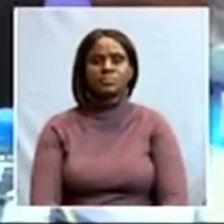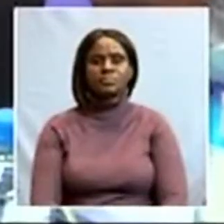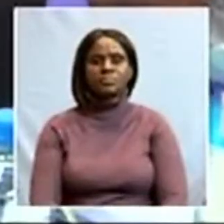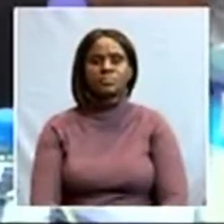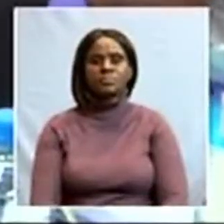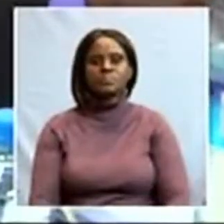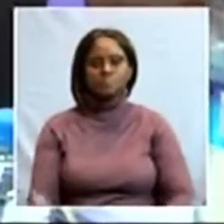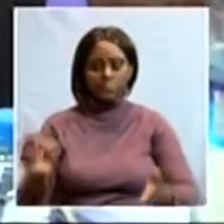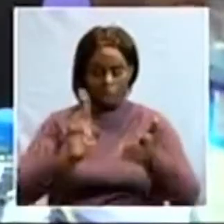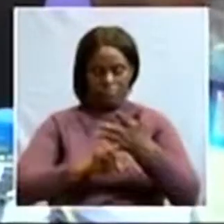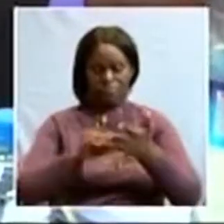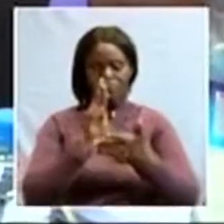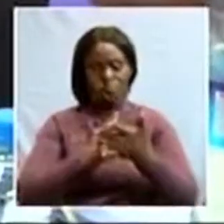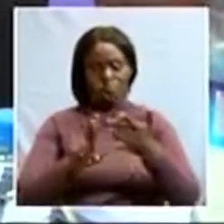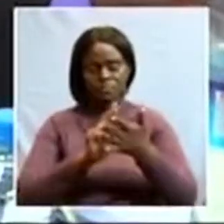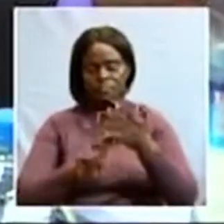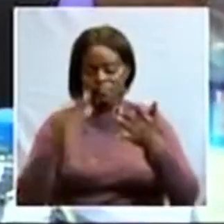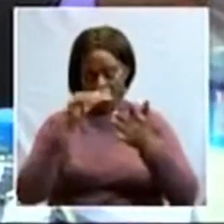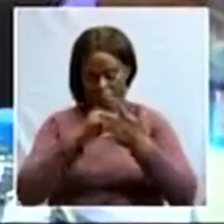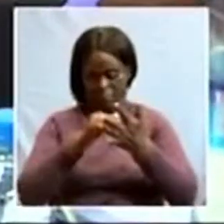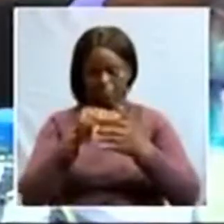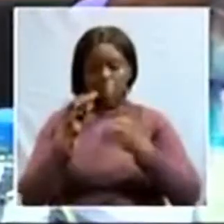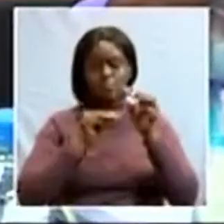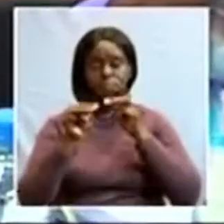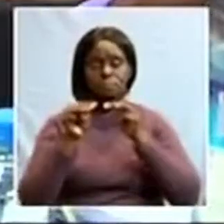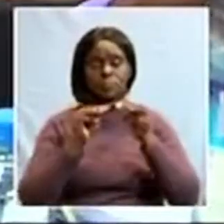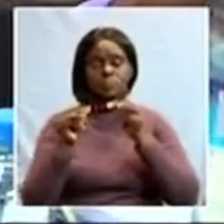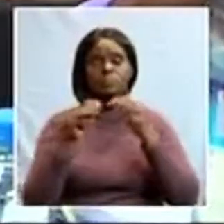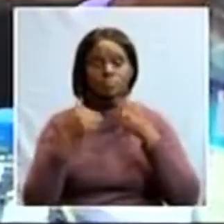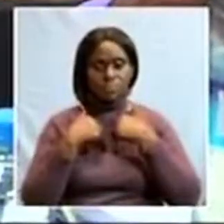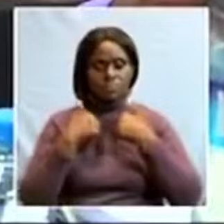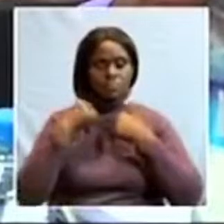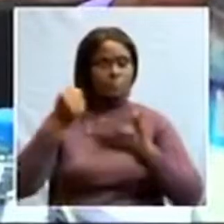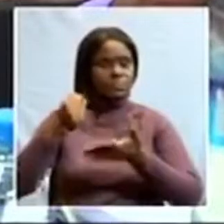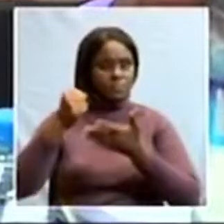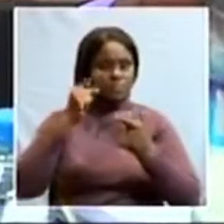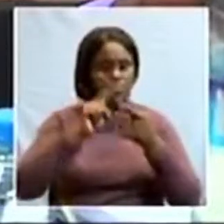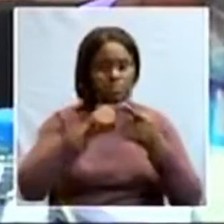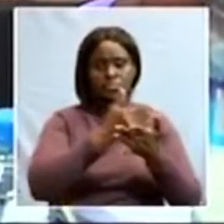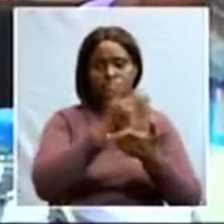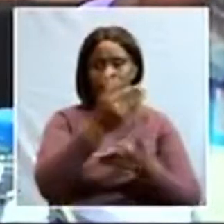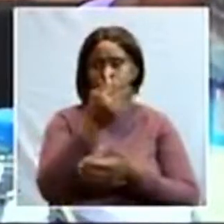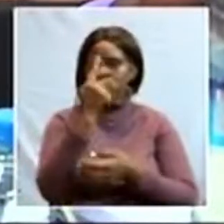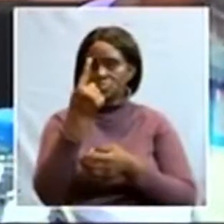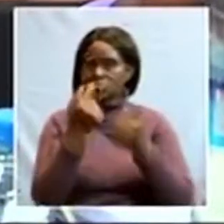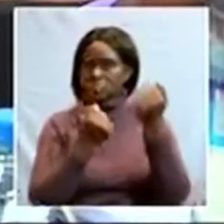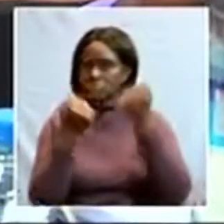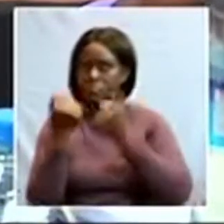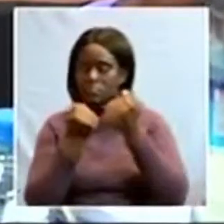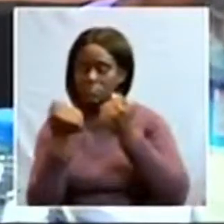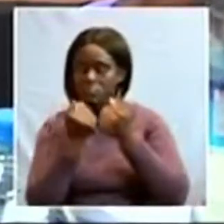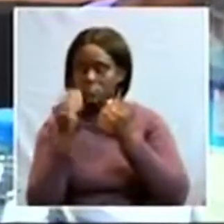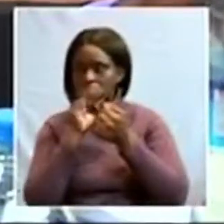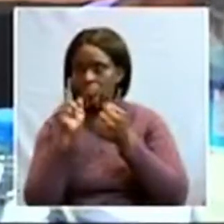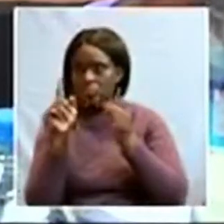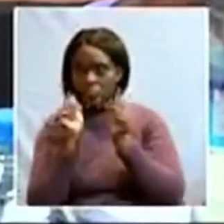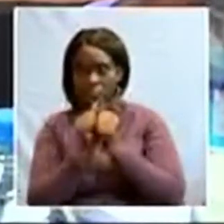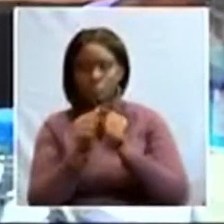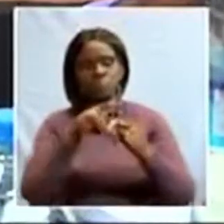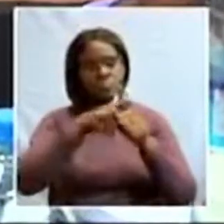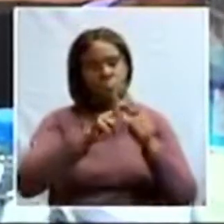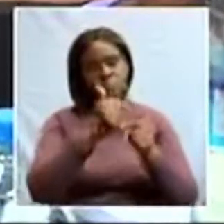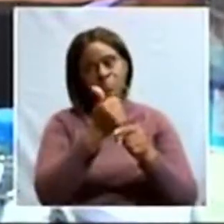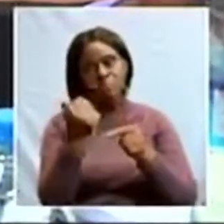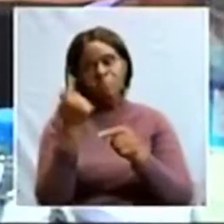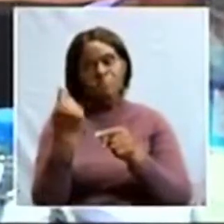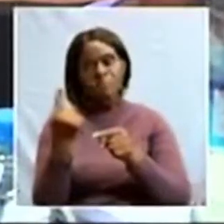Let me read this again. Management has budgeted to procure one utility vehicle and repair